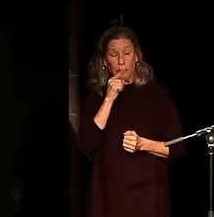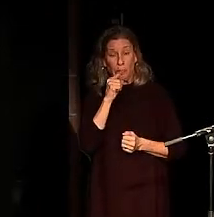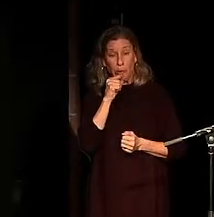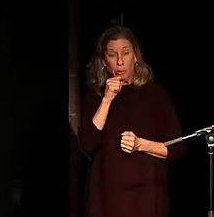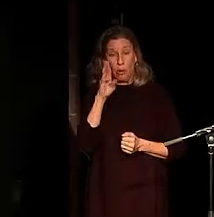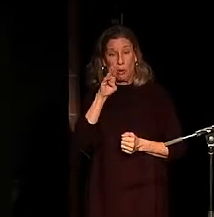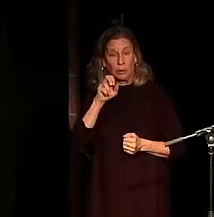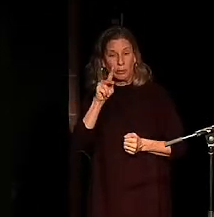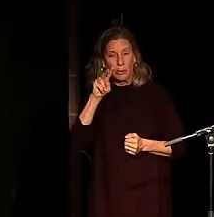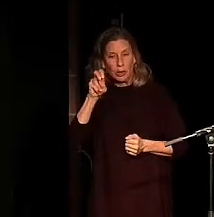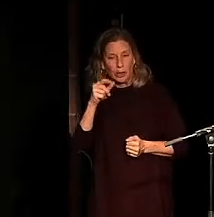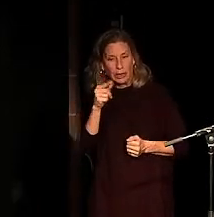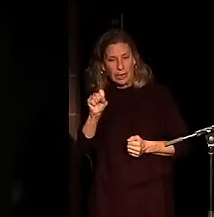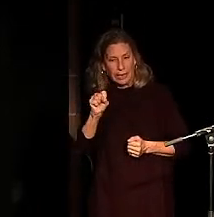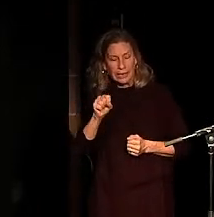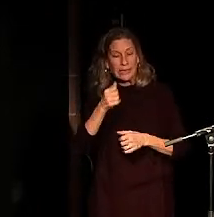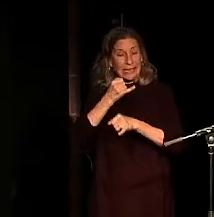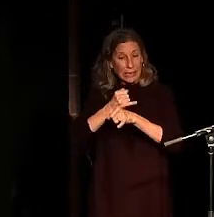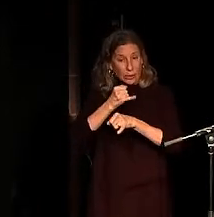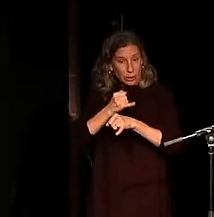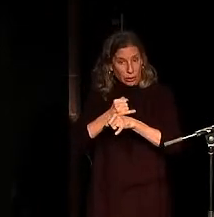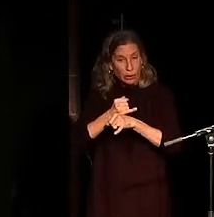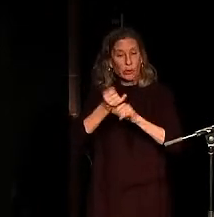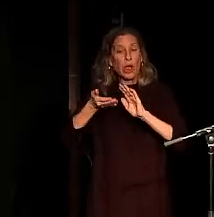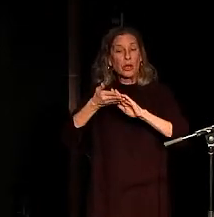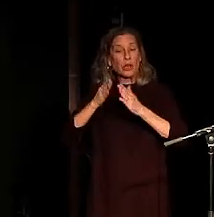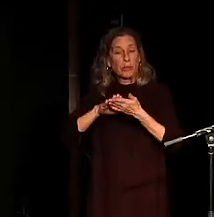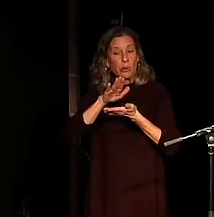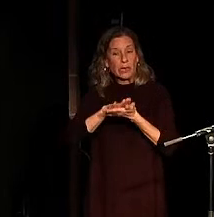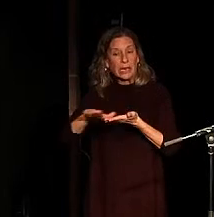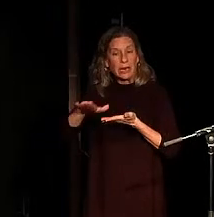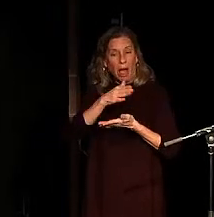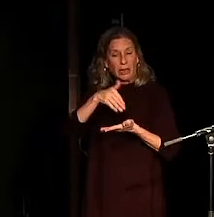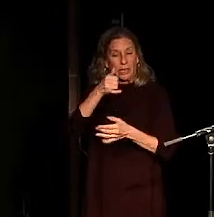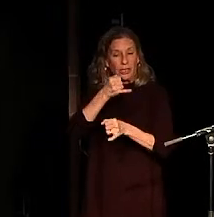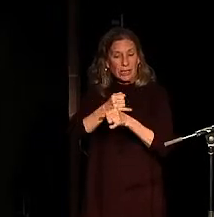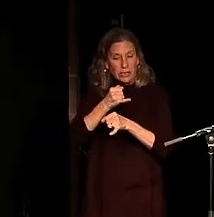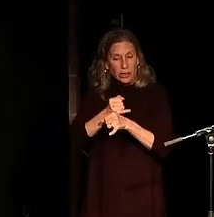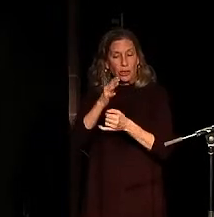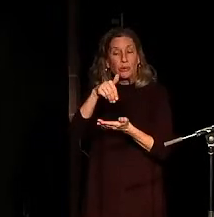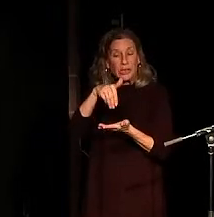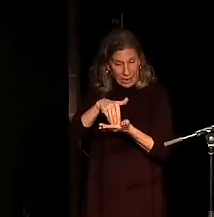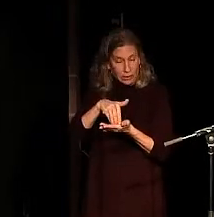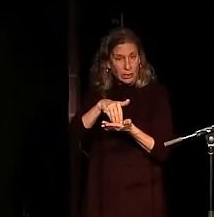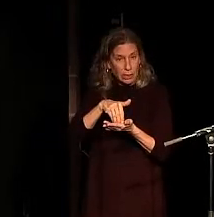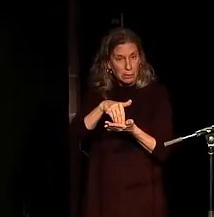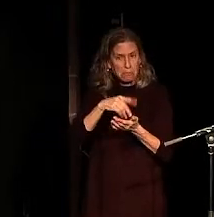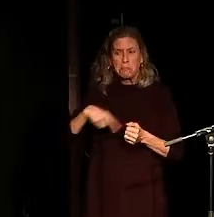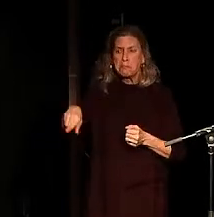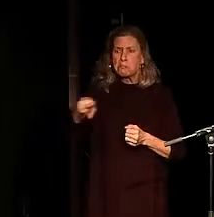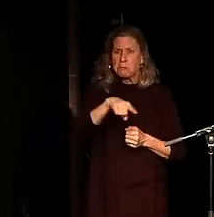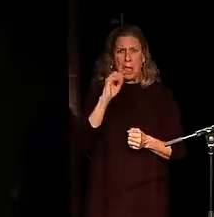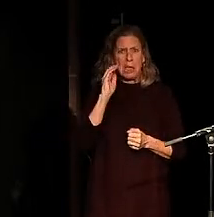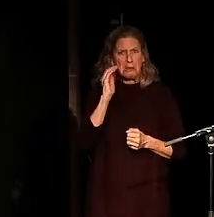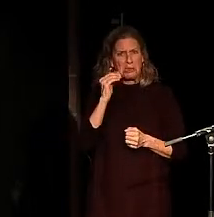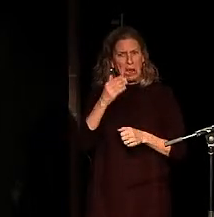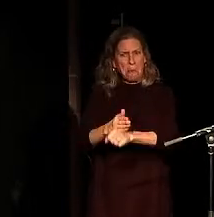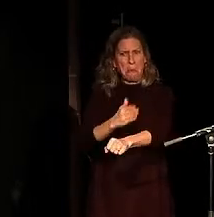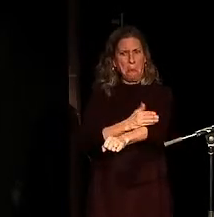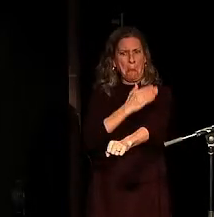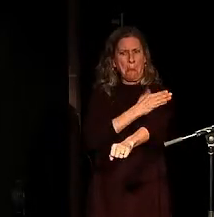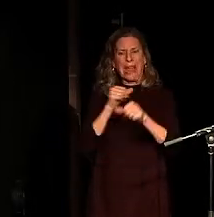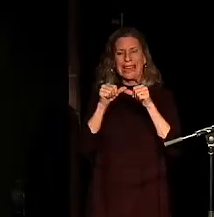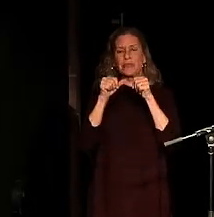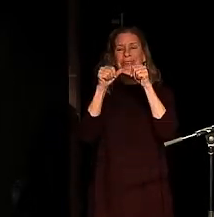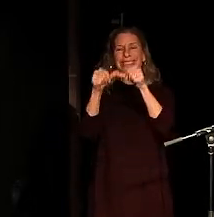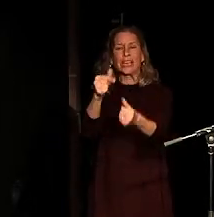Brookings Institute, Community College Research Center, and Aspen. And they've seen significant gains in retention